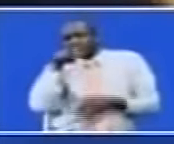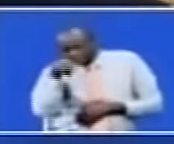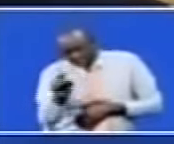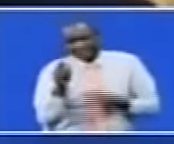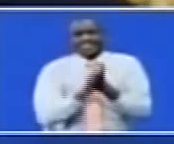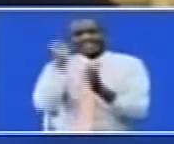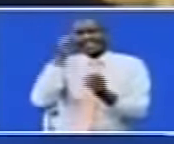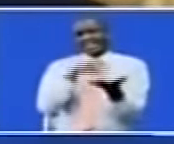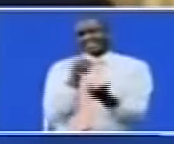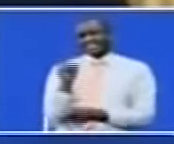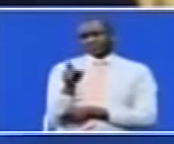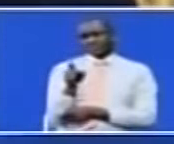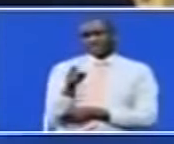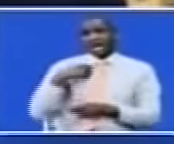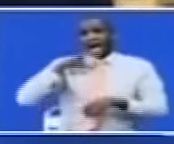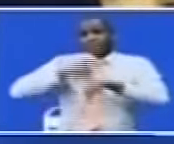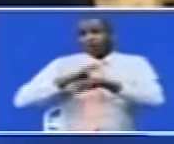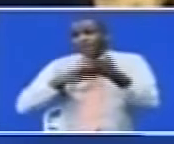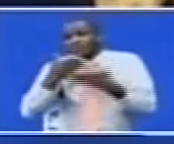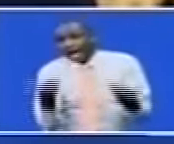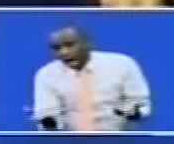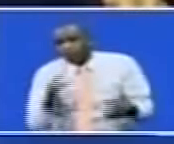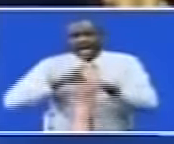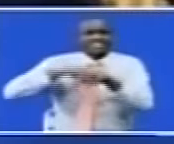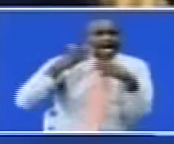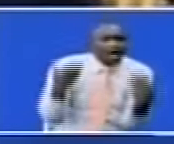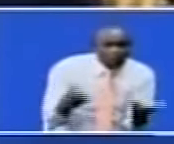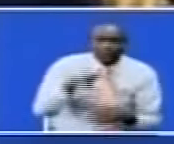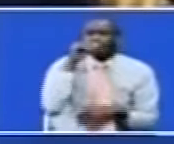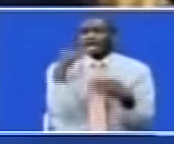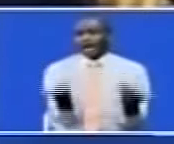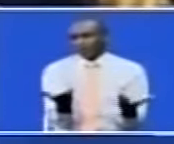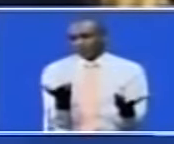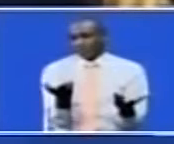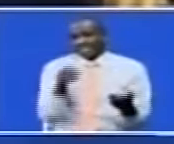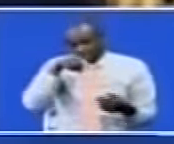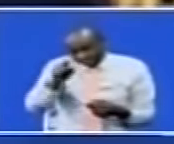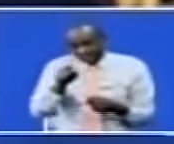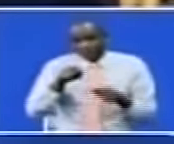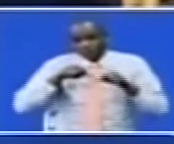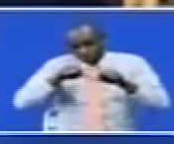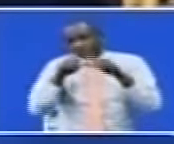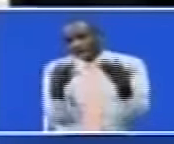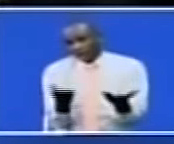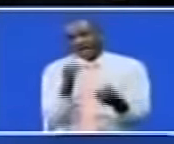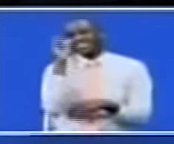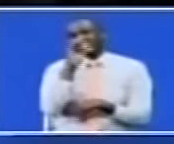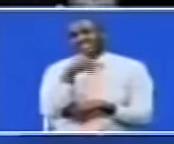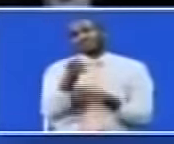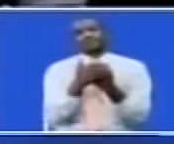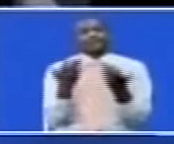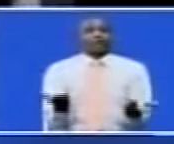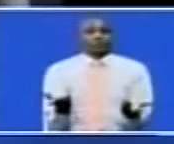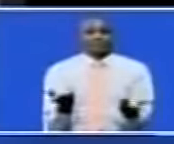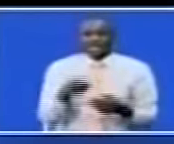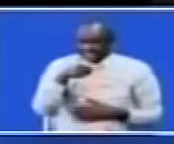the Kenyan case were procured, were sourced, and were maintained at the ICC. The country